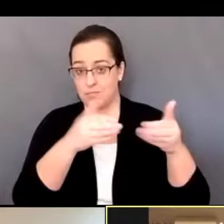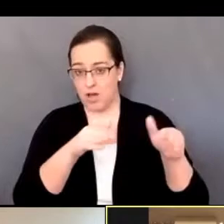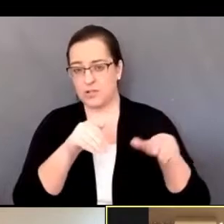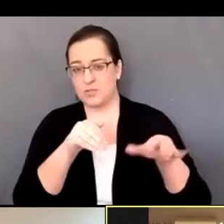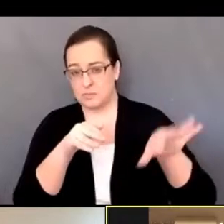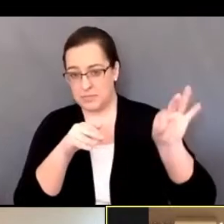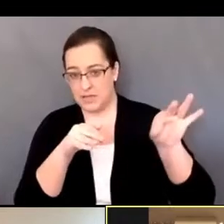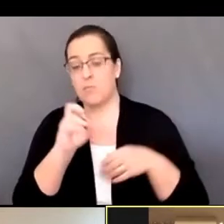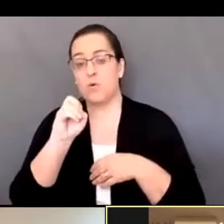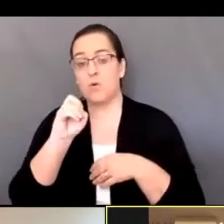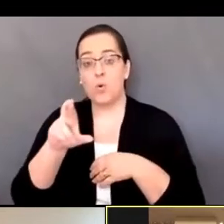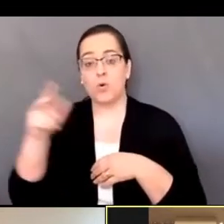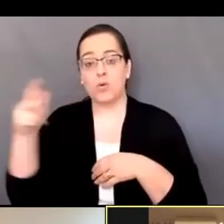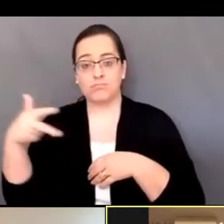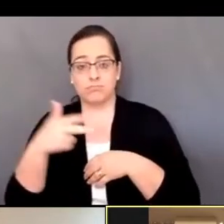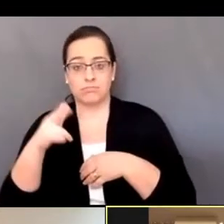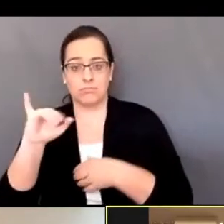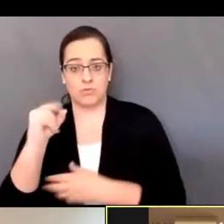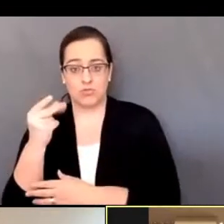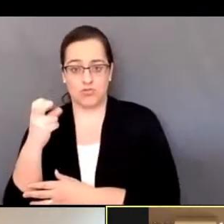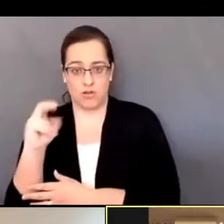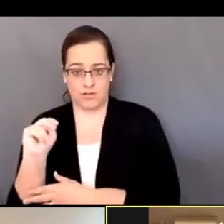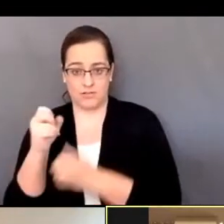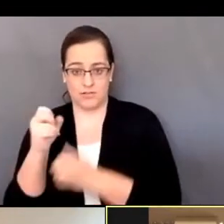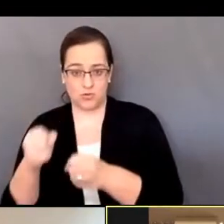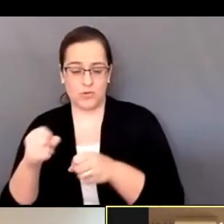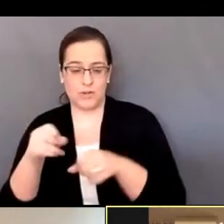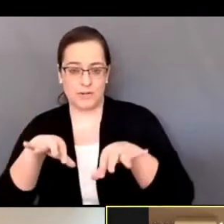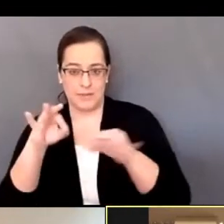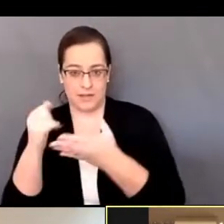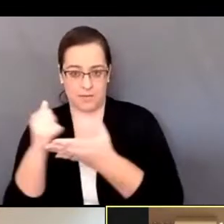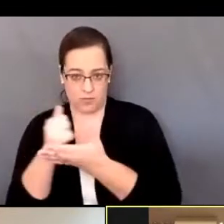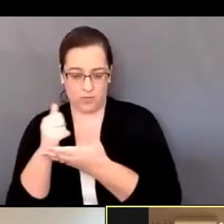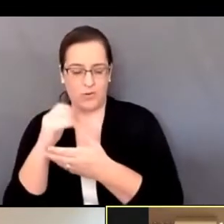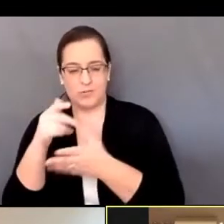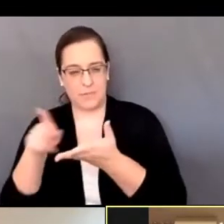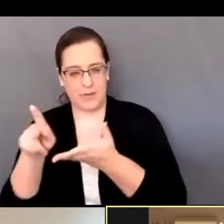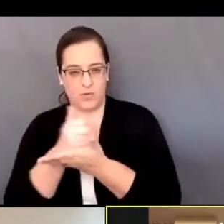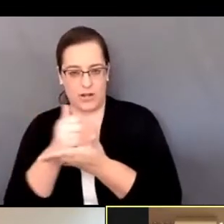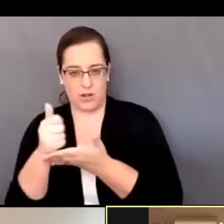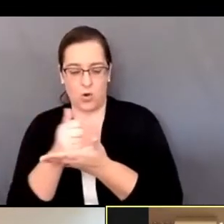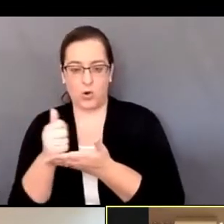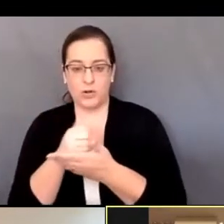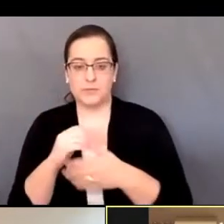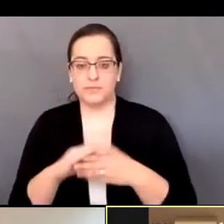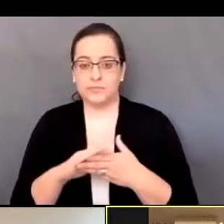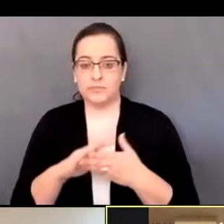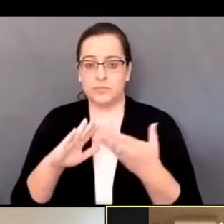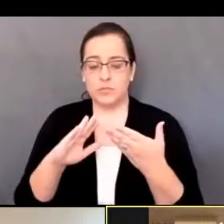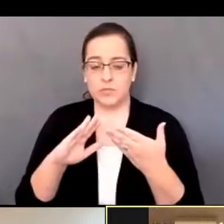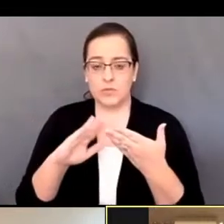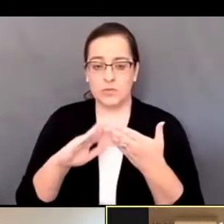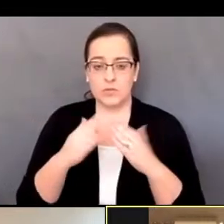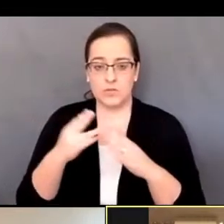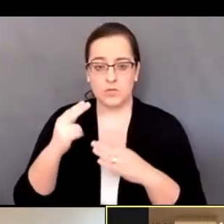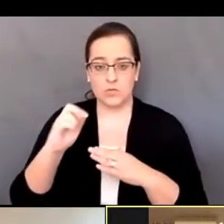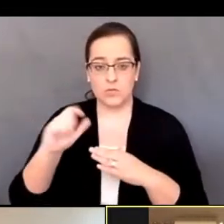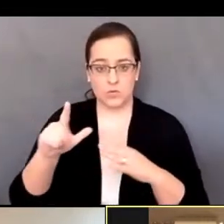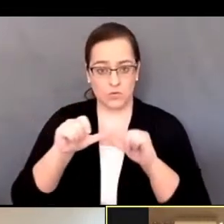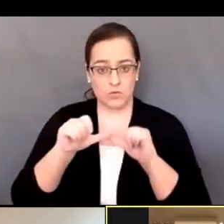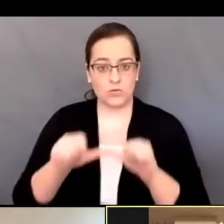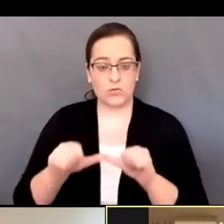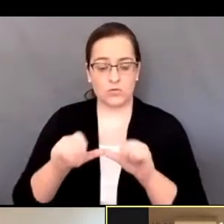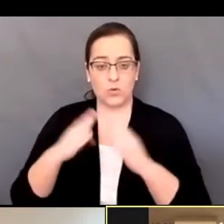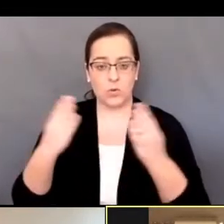pay by credit card. The building safety department is also open and following social distancing policies at the Sims building. Beginning next